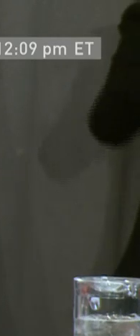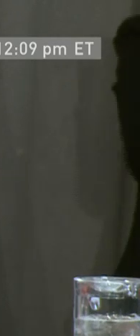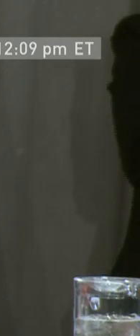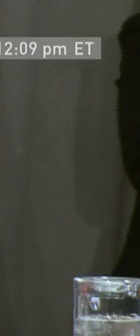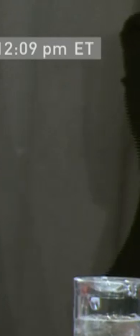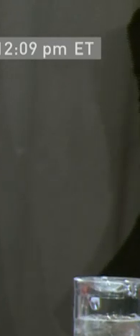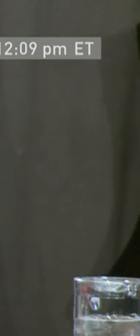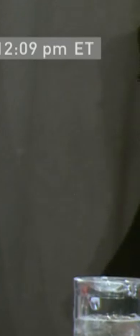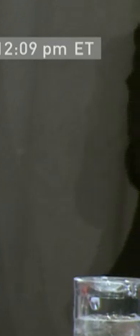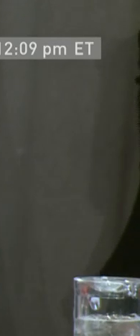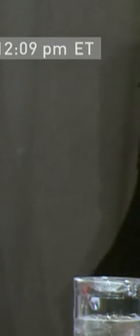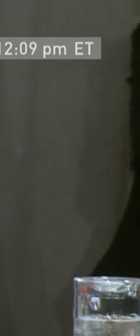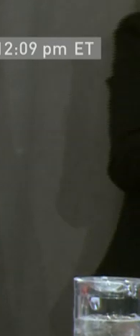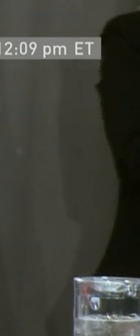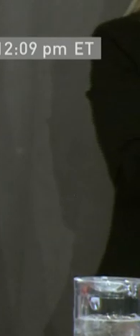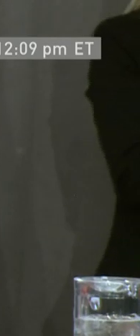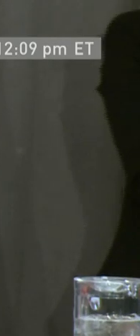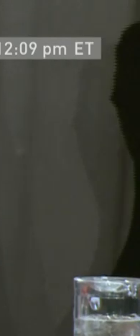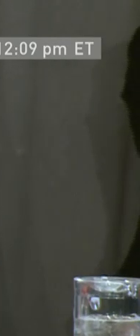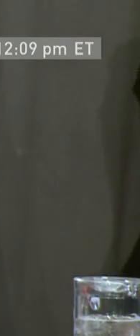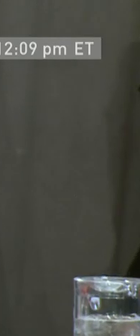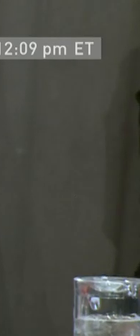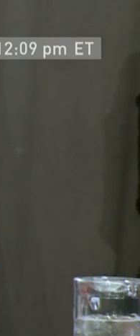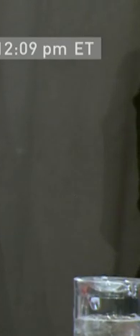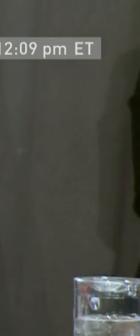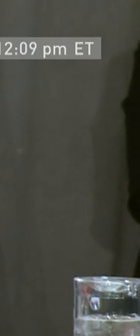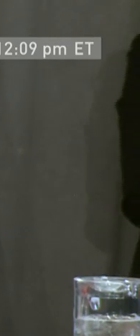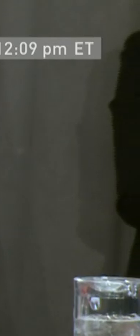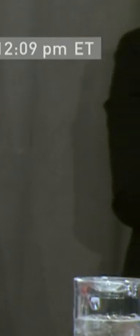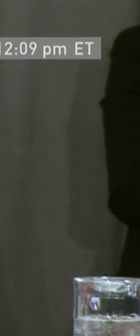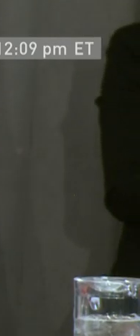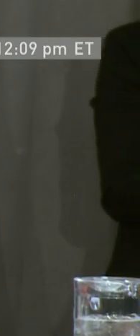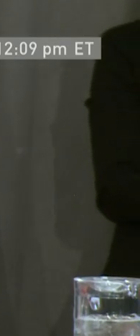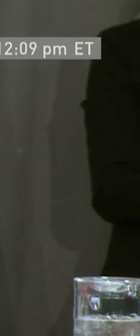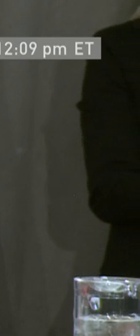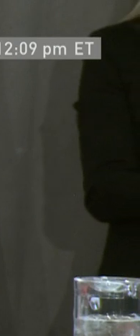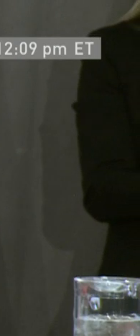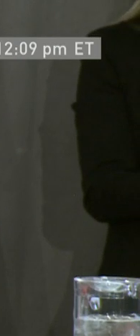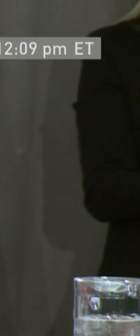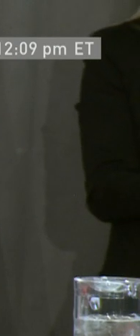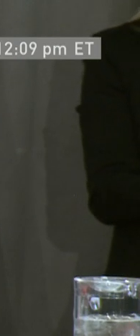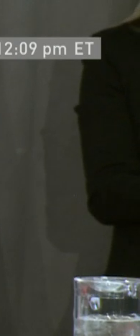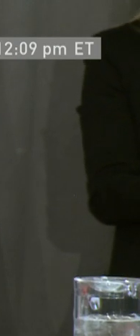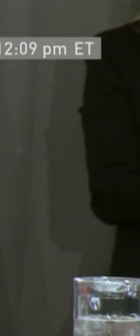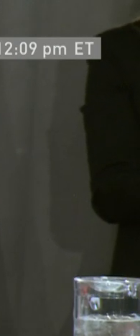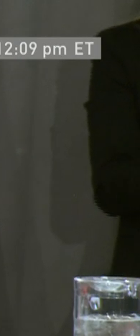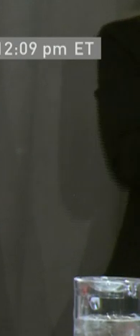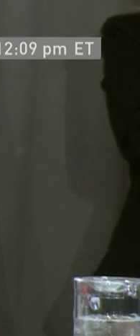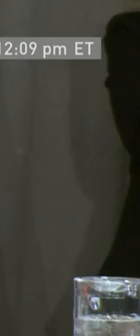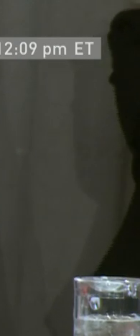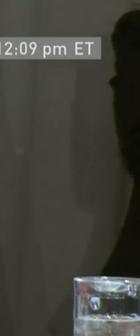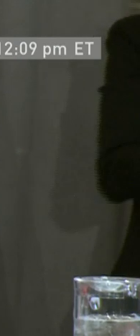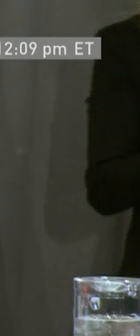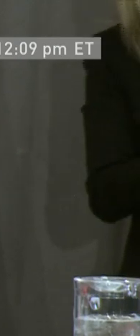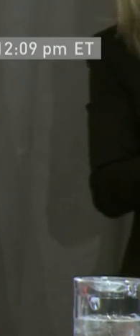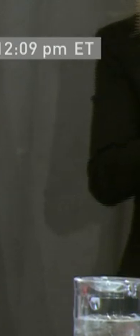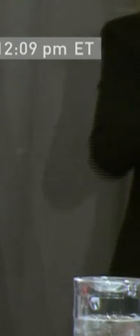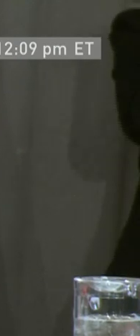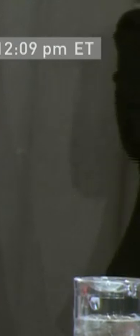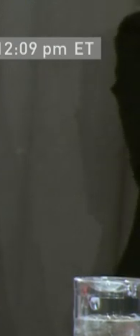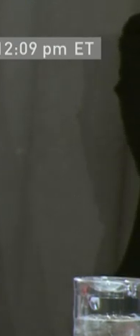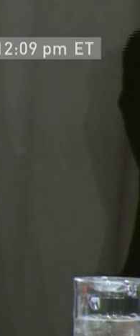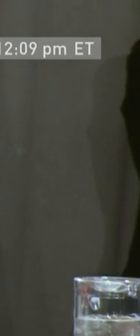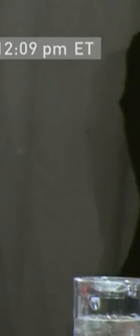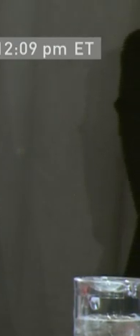50 basis points. These are on 10 years. That's a really significant move in the markets, and it's an indicator that that action